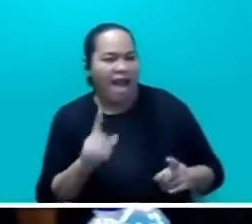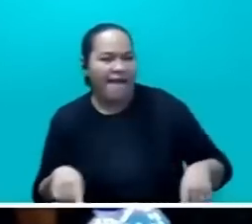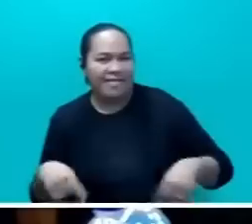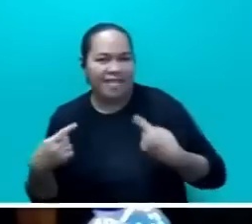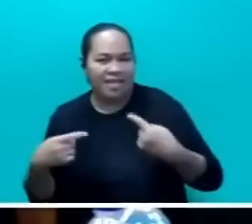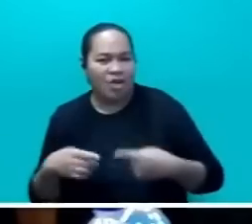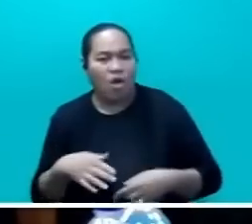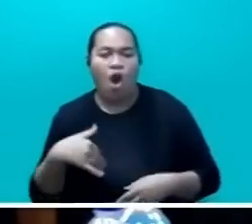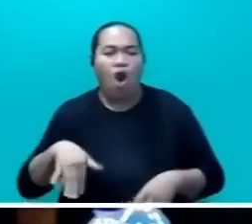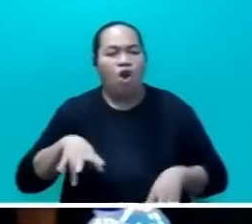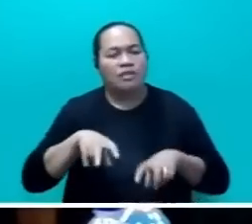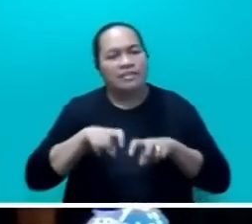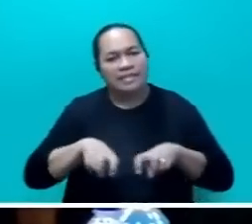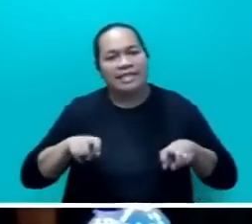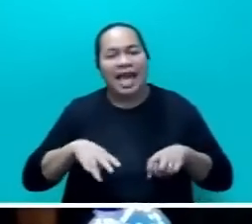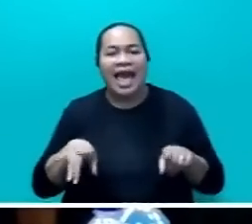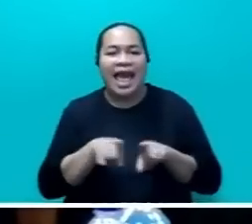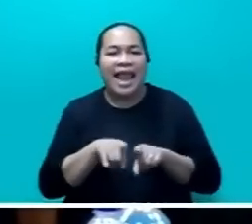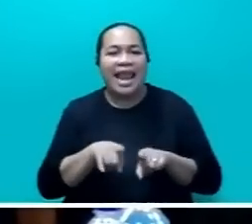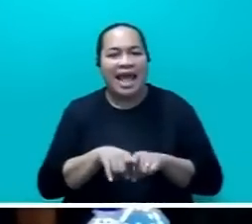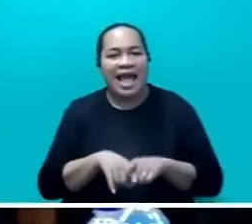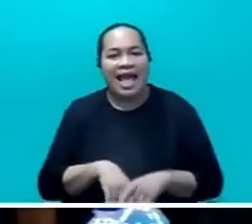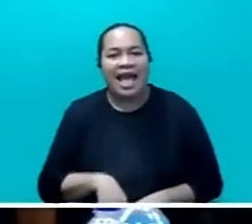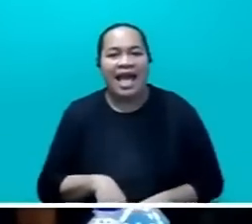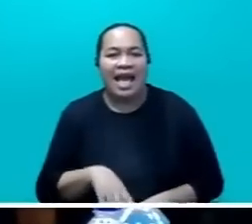all sitting here like ducks, the others,